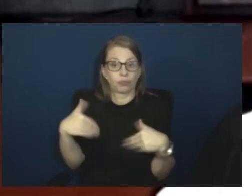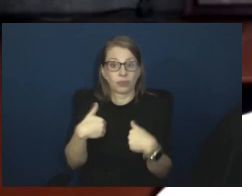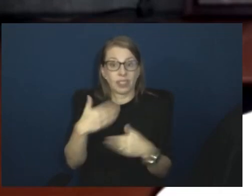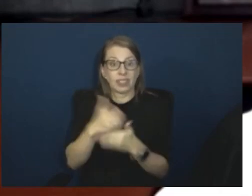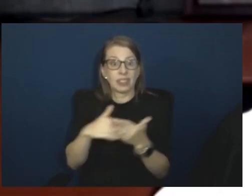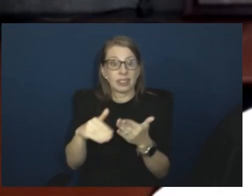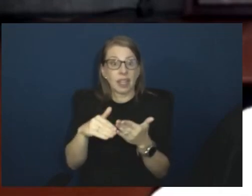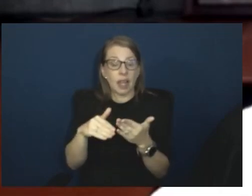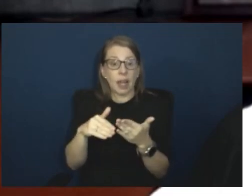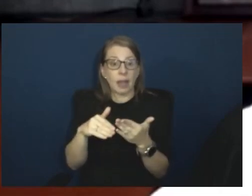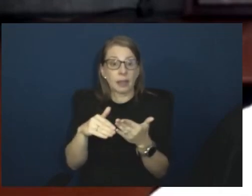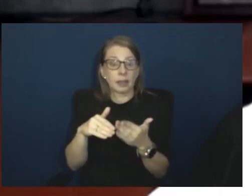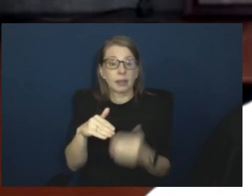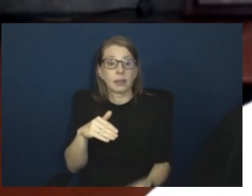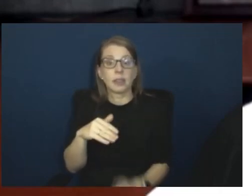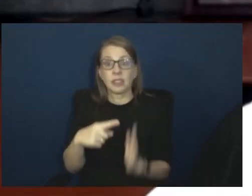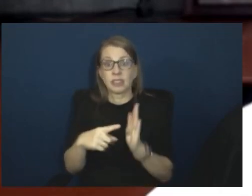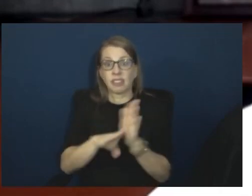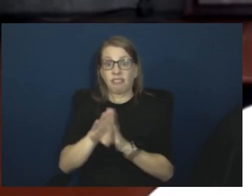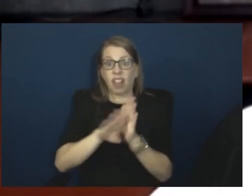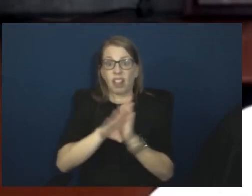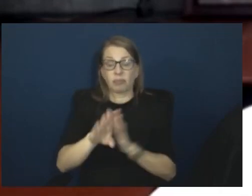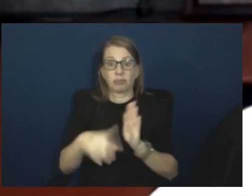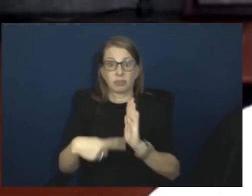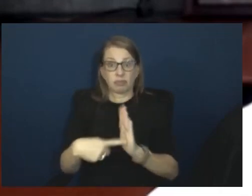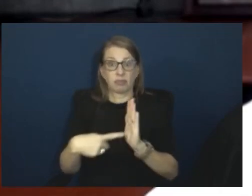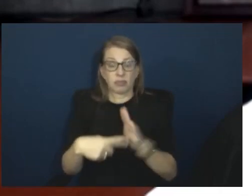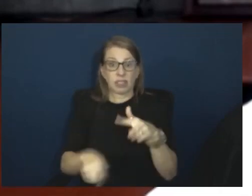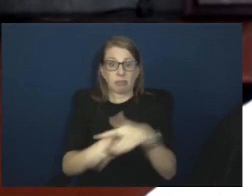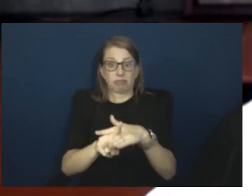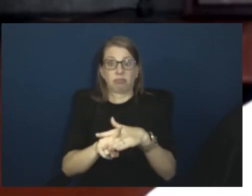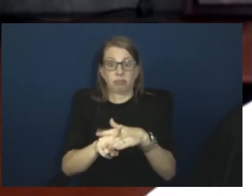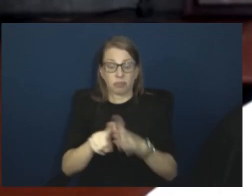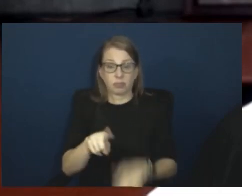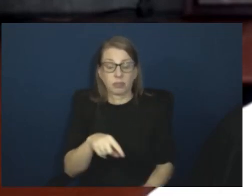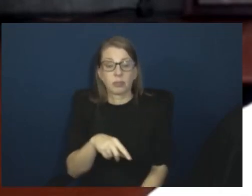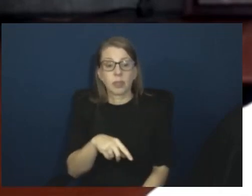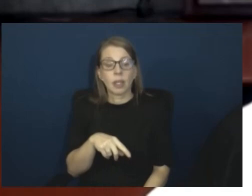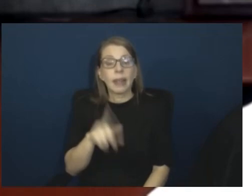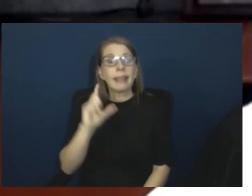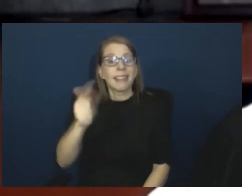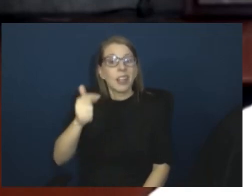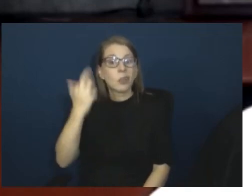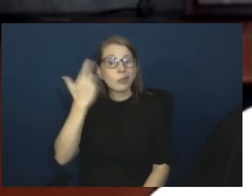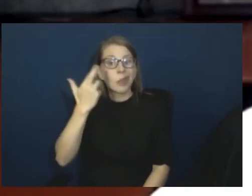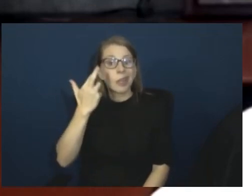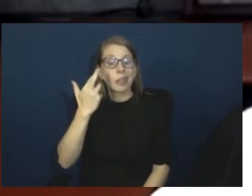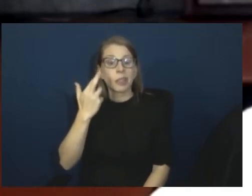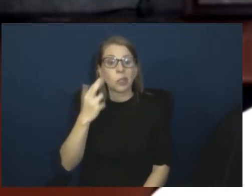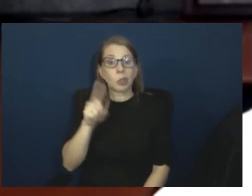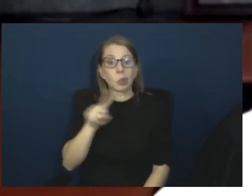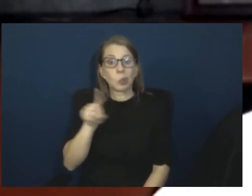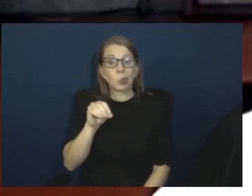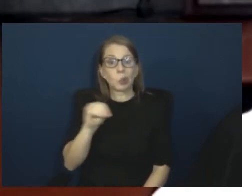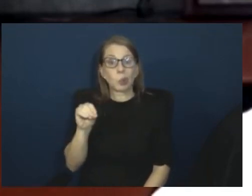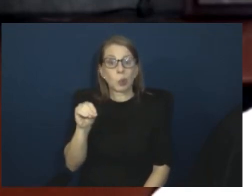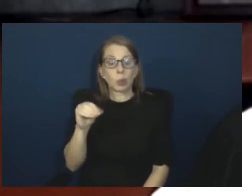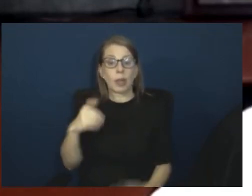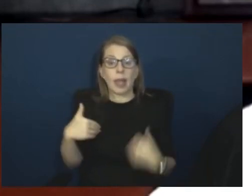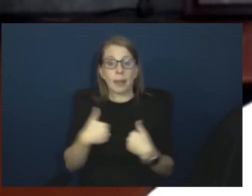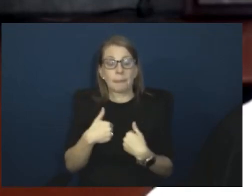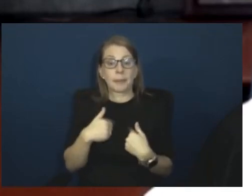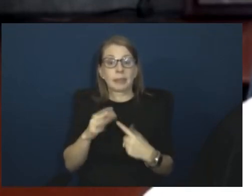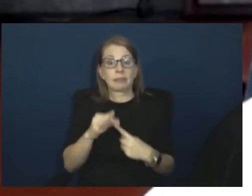with clinical signs. Later on, we realized that zoo animals, especially